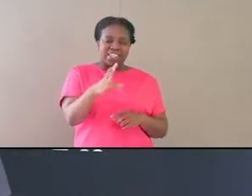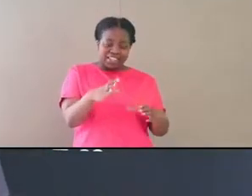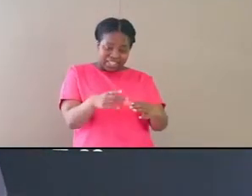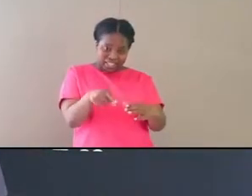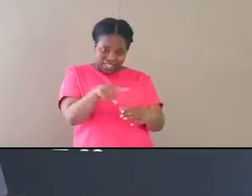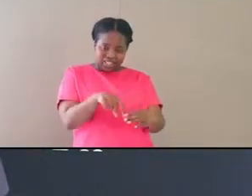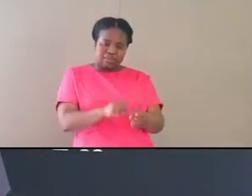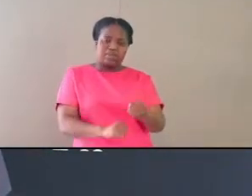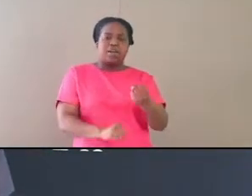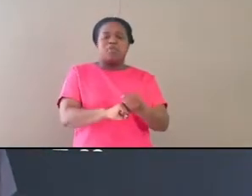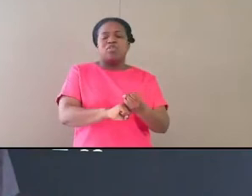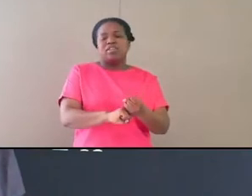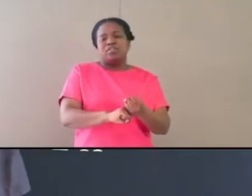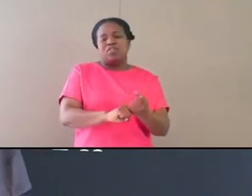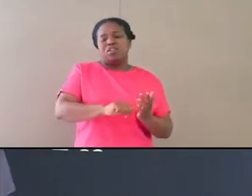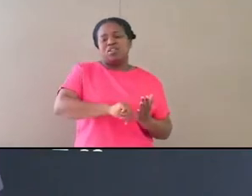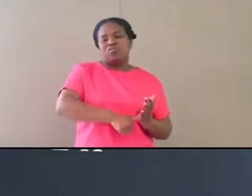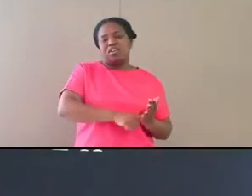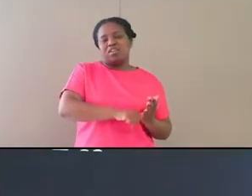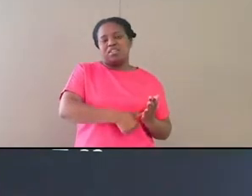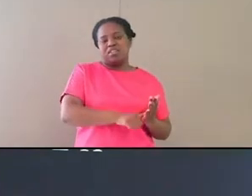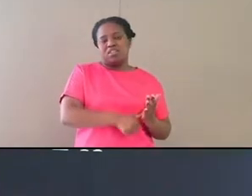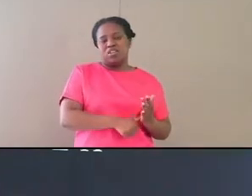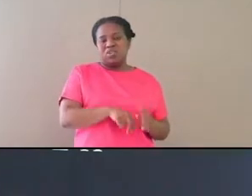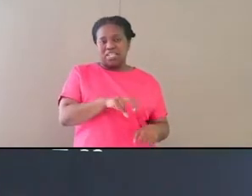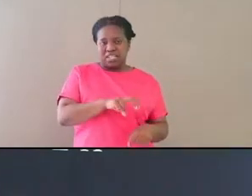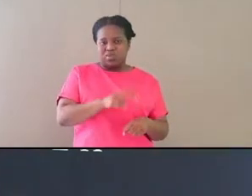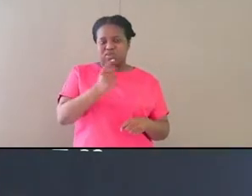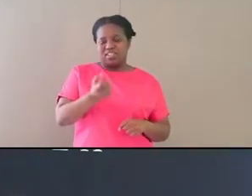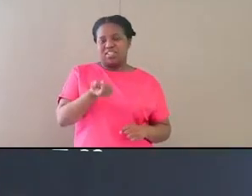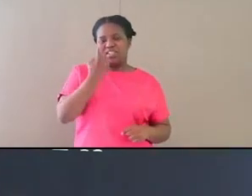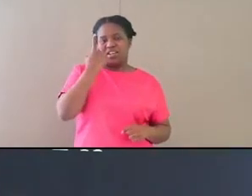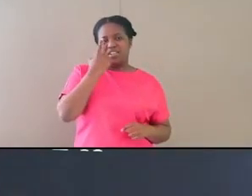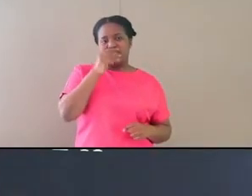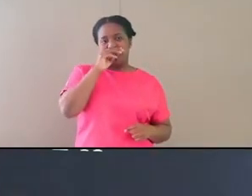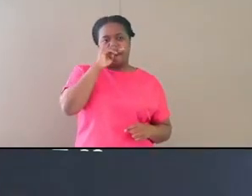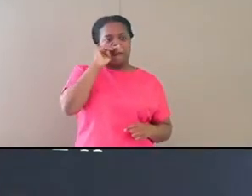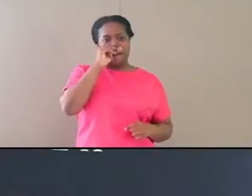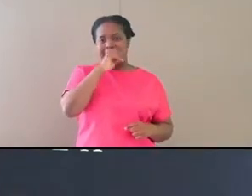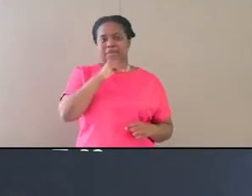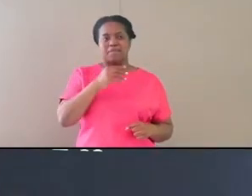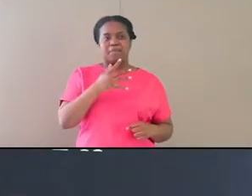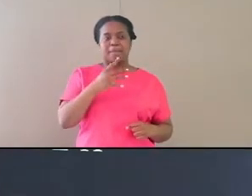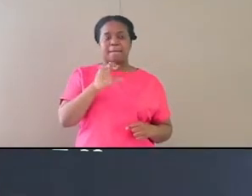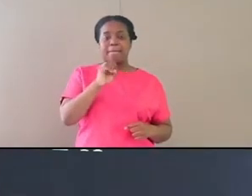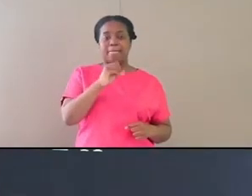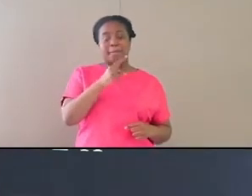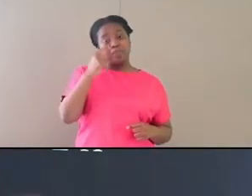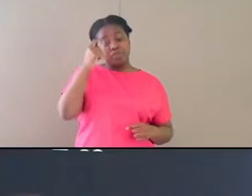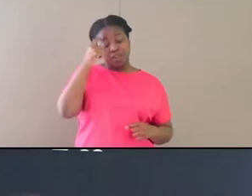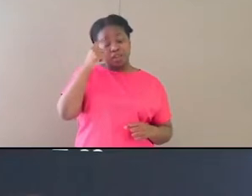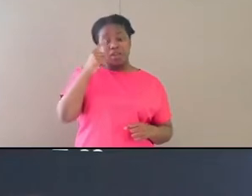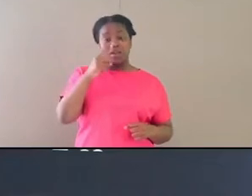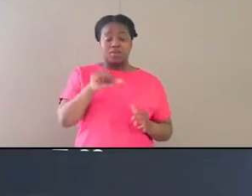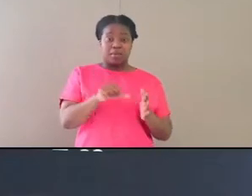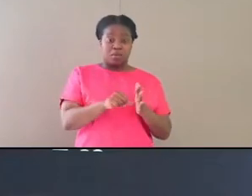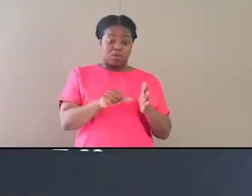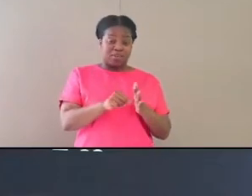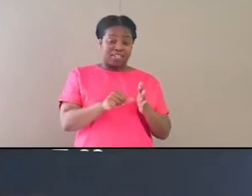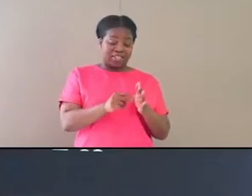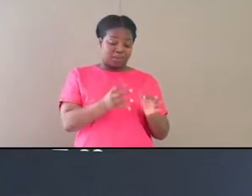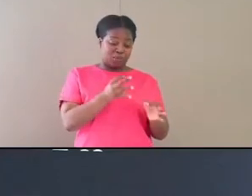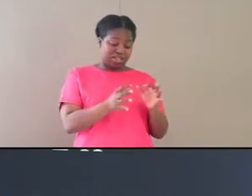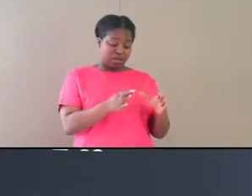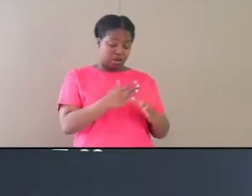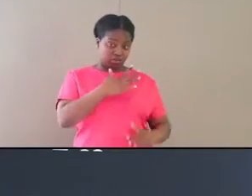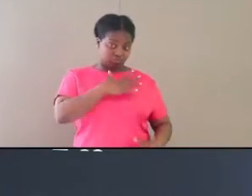supportive of the grants. And you need to understand that. So I think political will minister in many